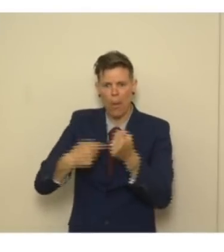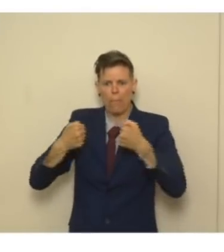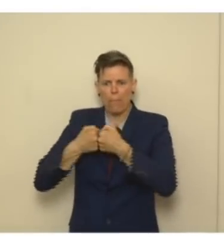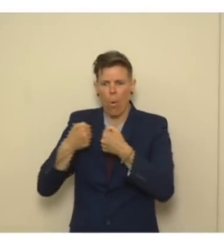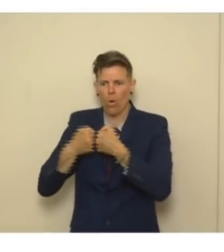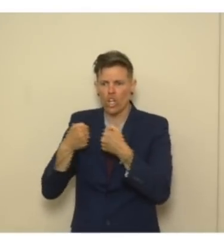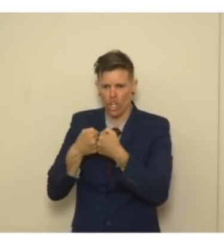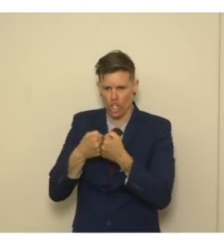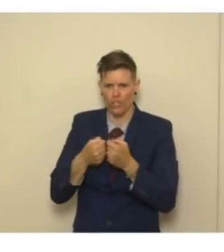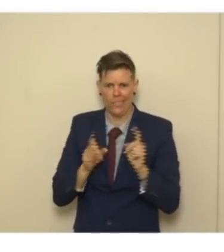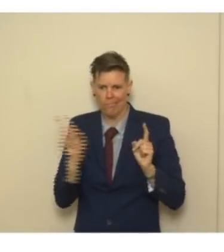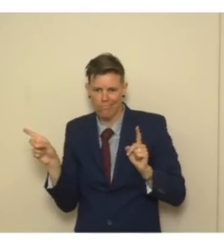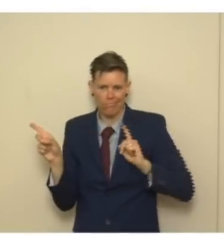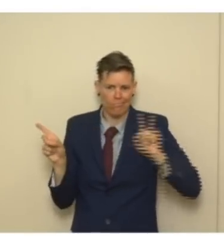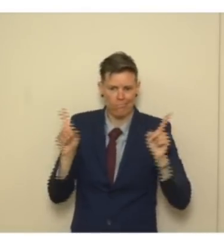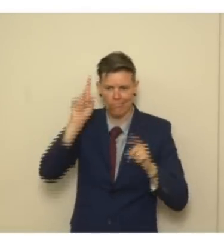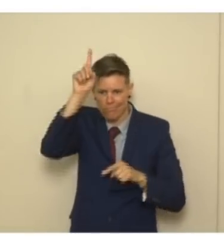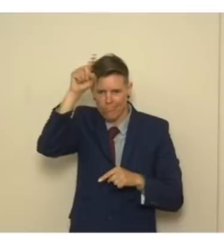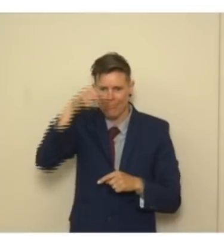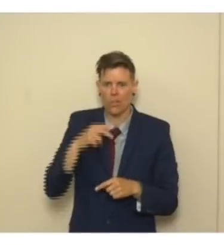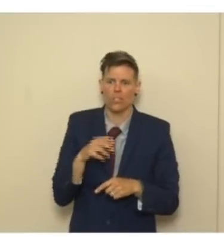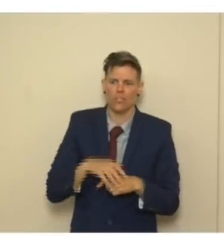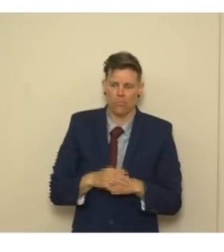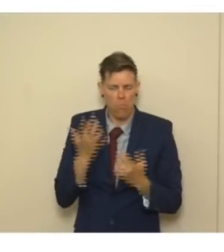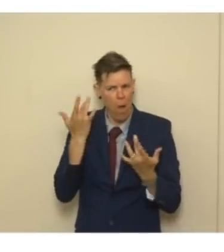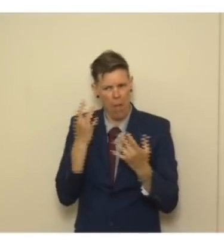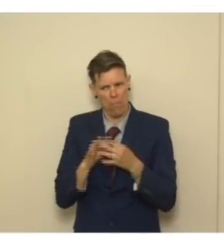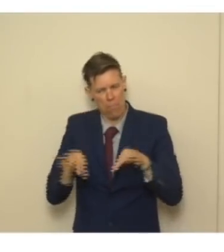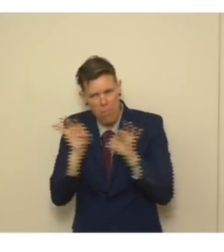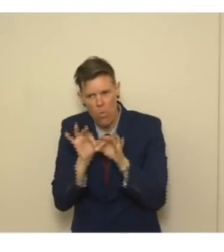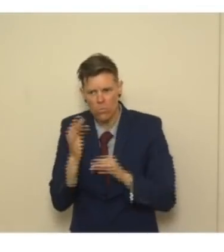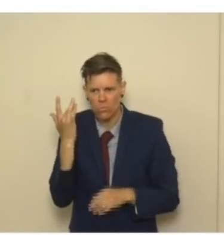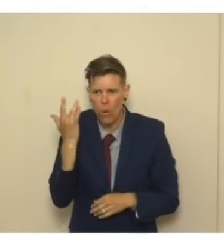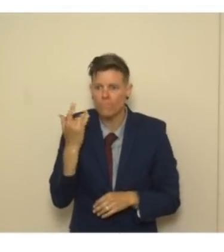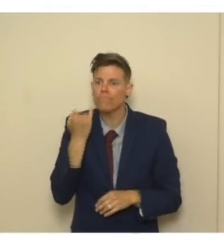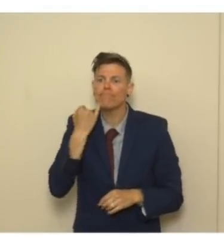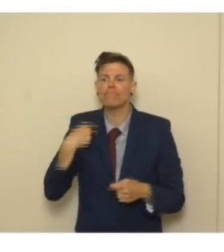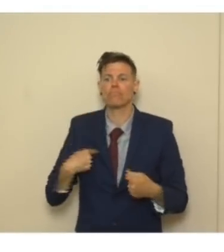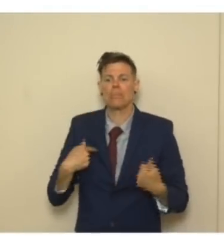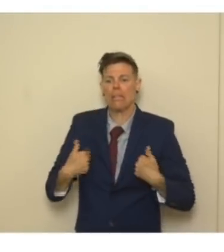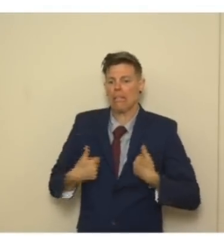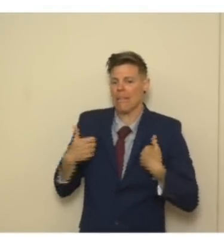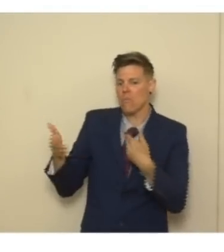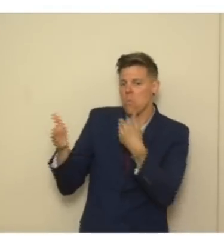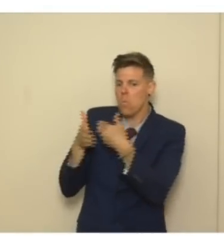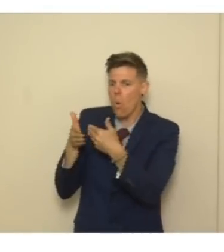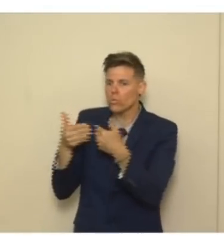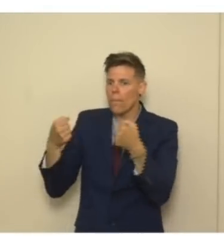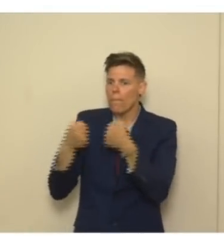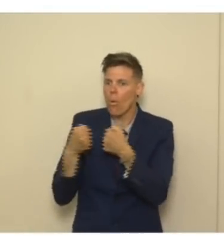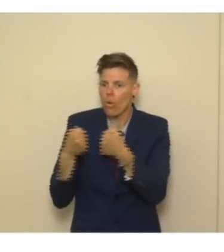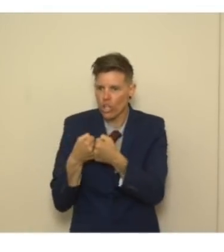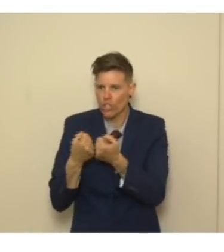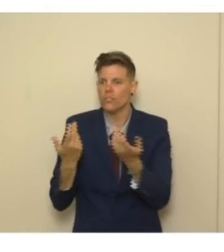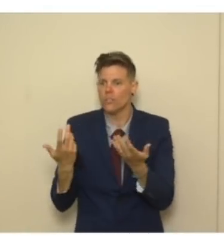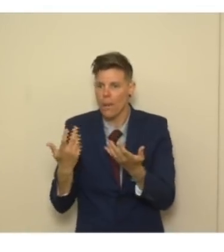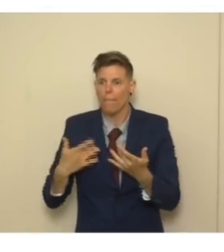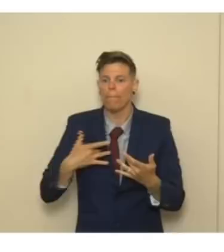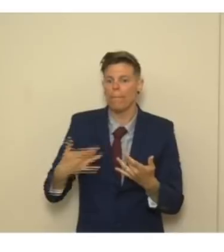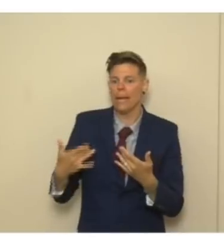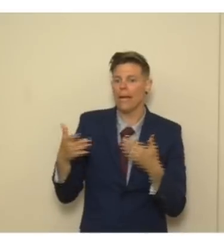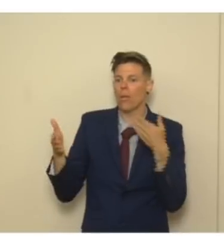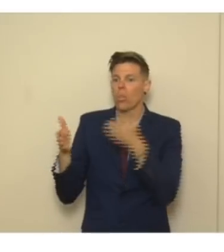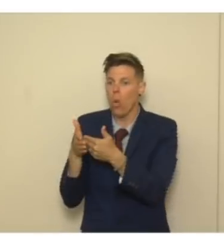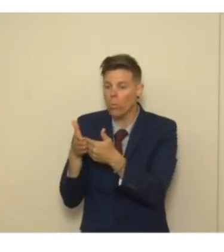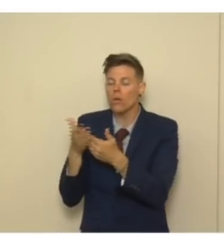live near borders, they often live in one state and work in another, go back and forth. That can't be avoided.